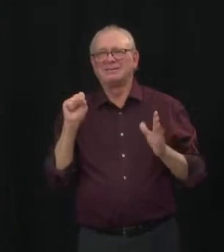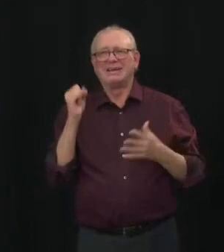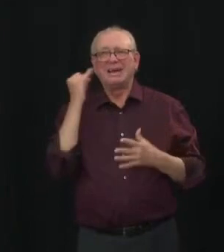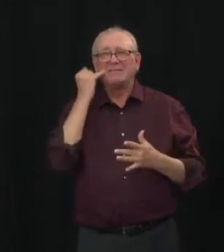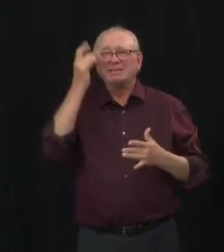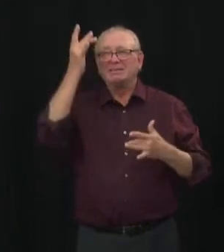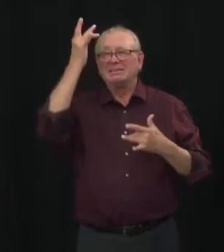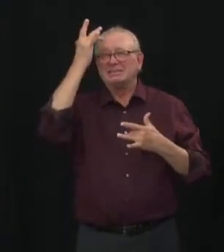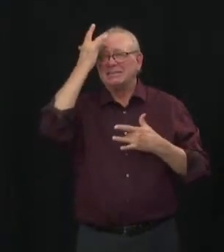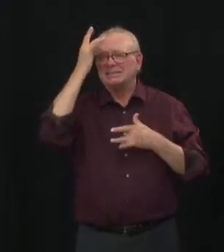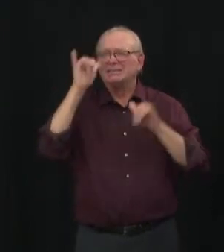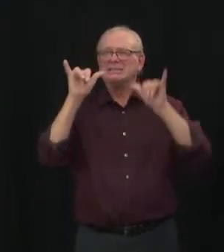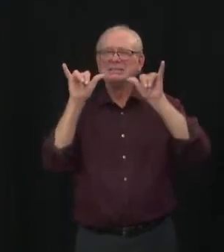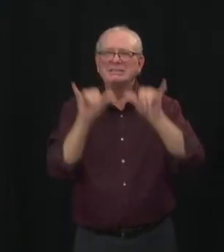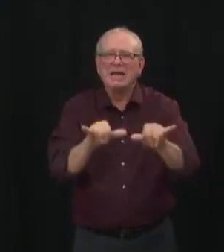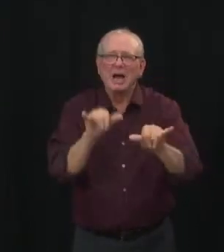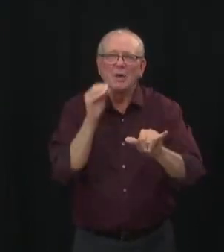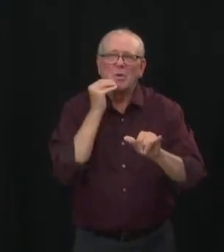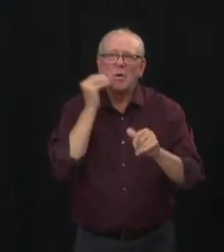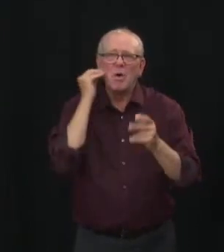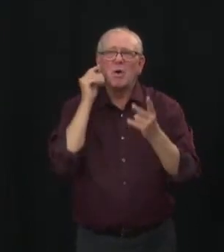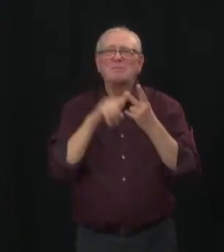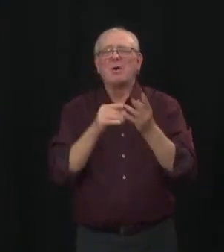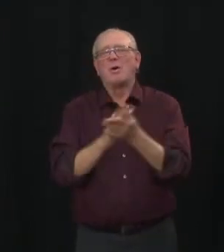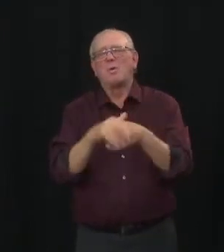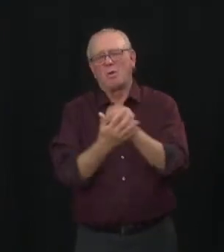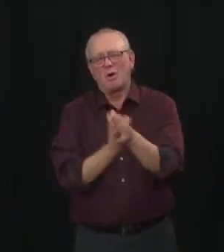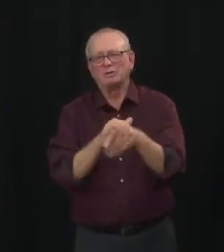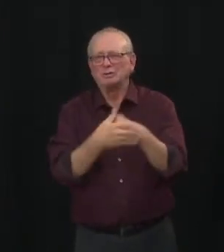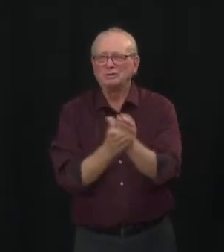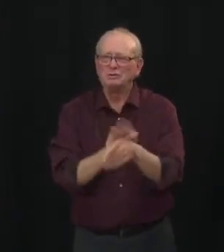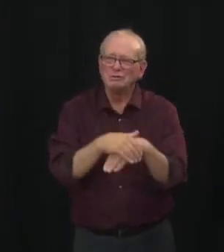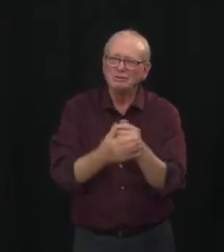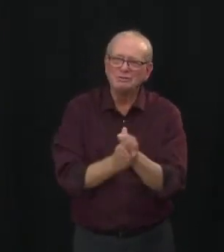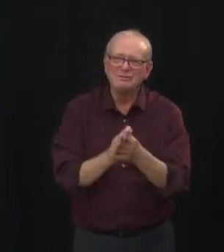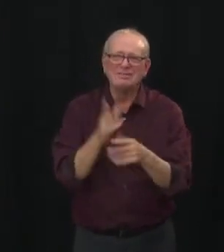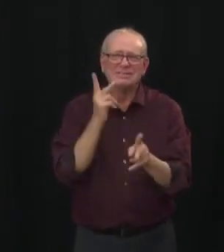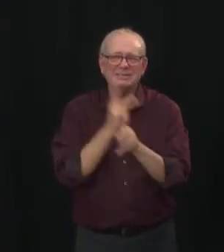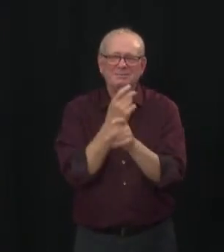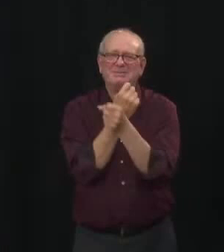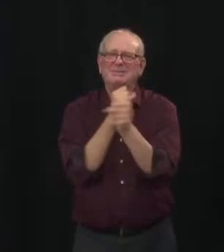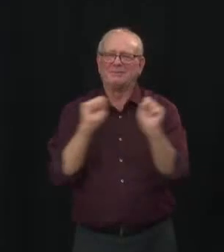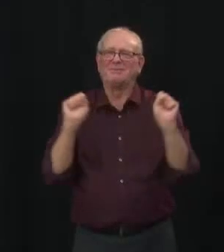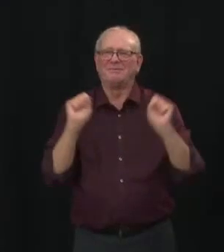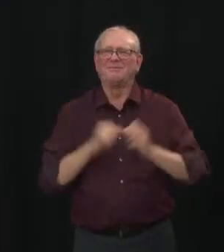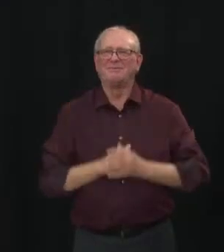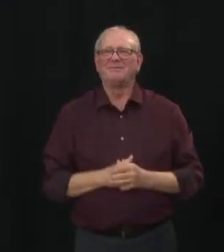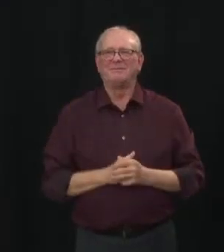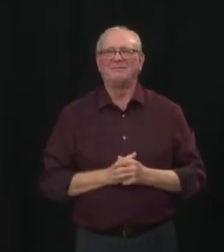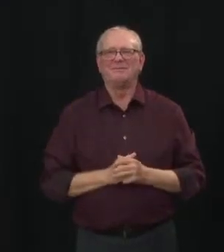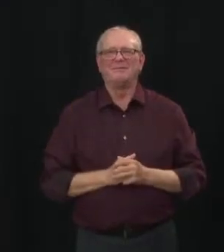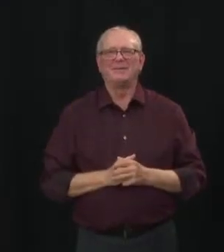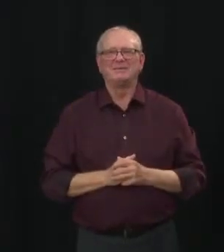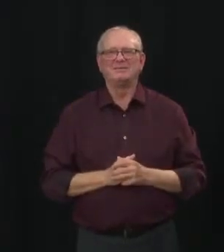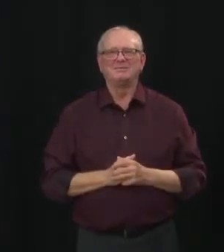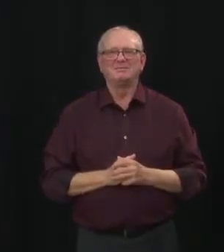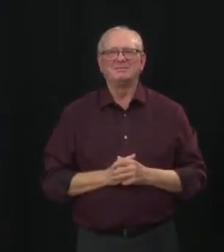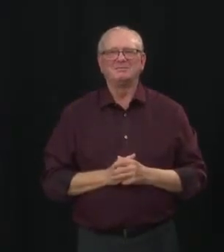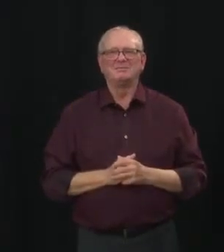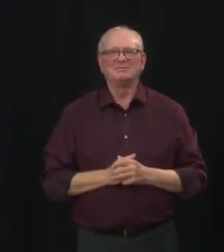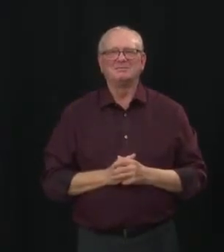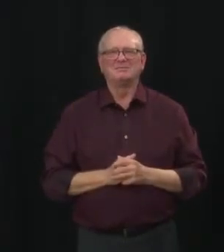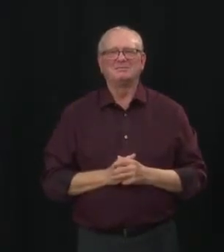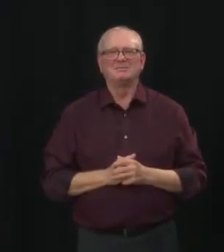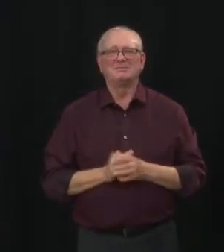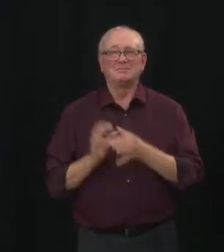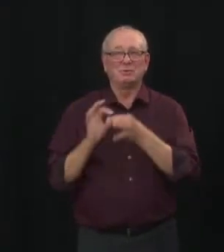matter what those symptoms are, and again, trying to keep ourselves safe and those around us safe as well. Thanks, Dr. Hinshaw. So final